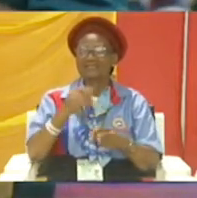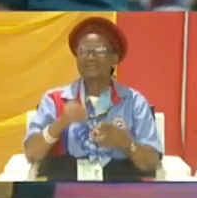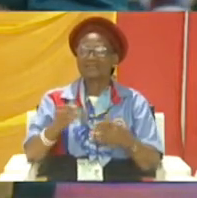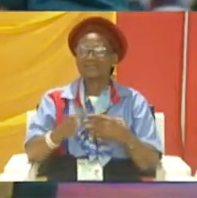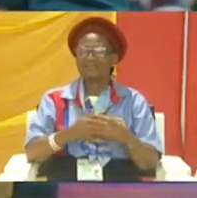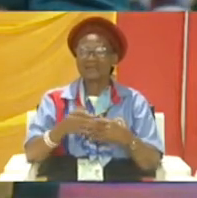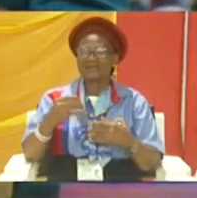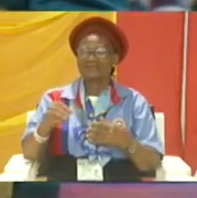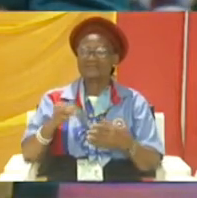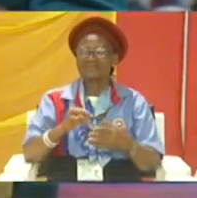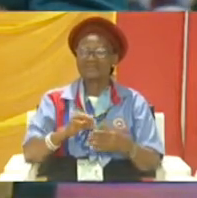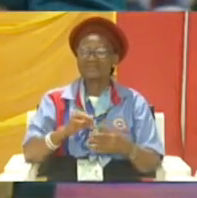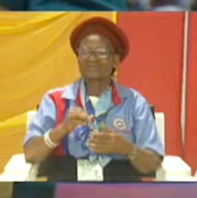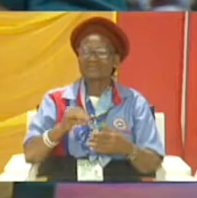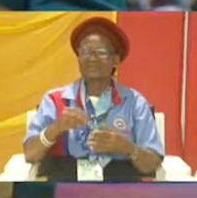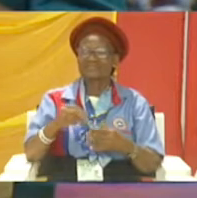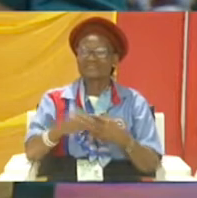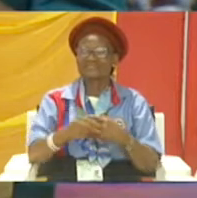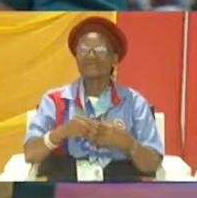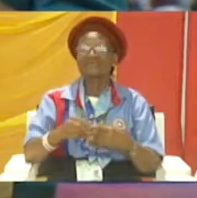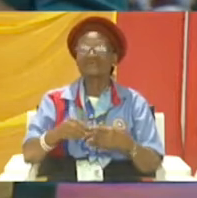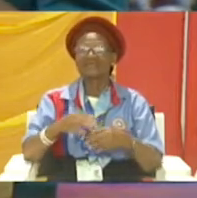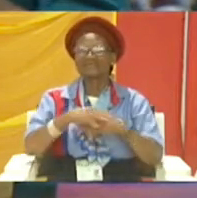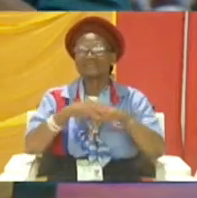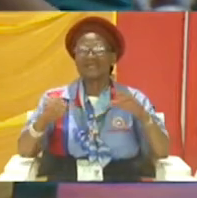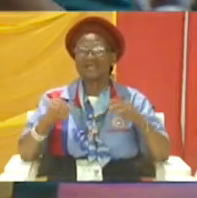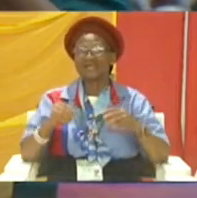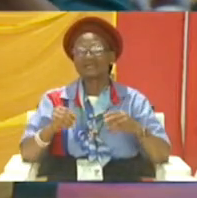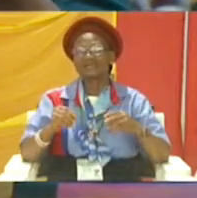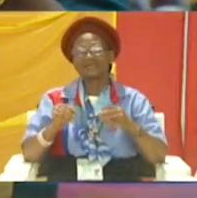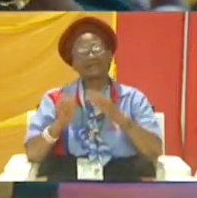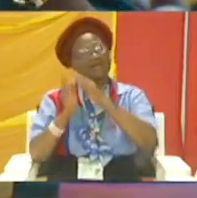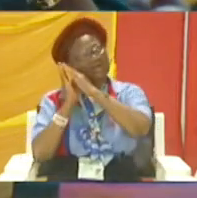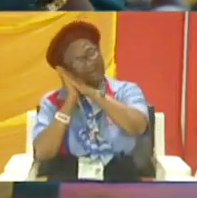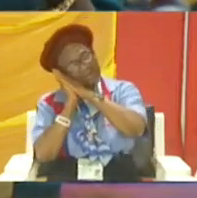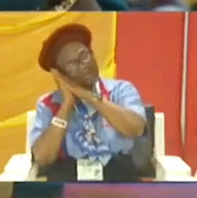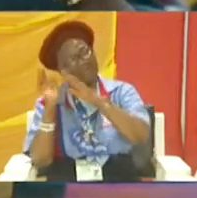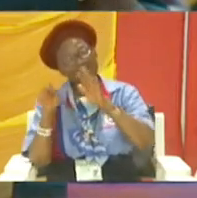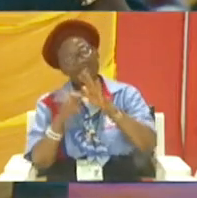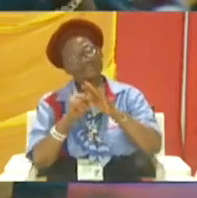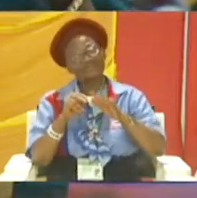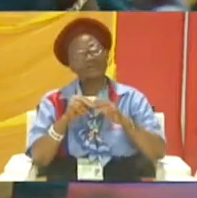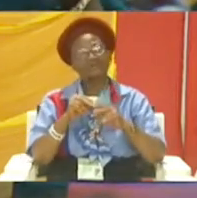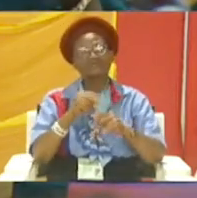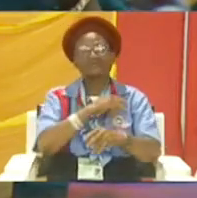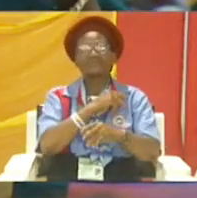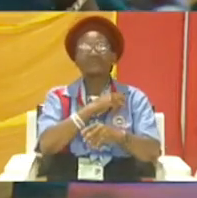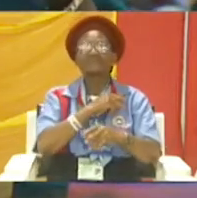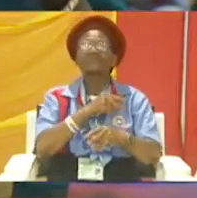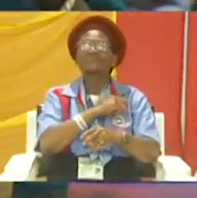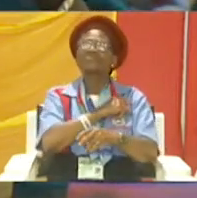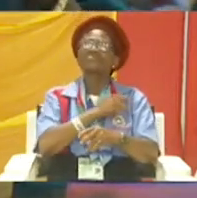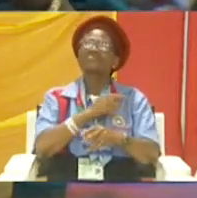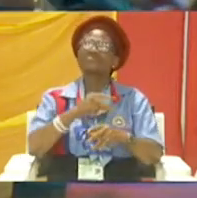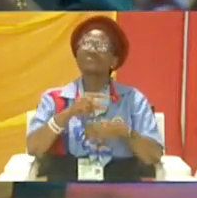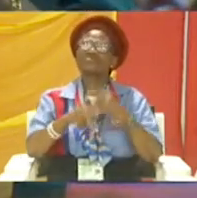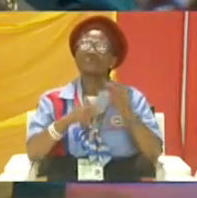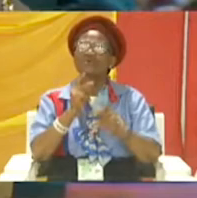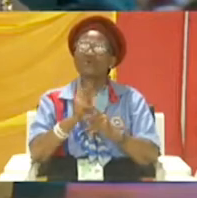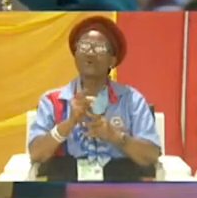dormitory projects. You don't have to write it down, it's between you and God.